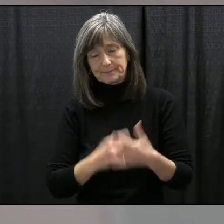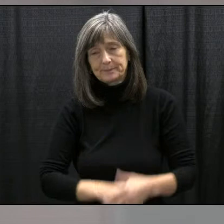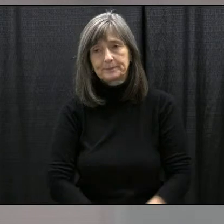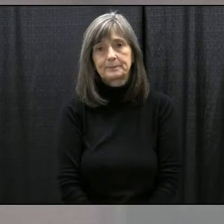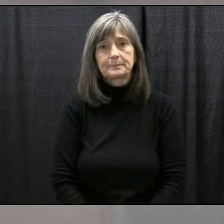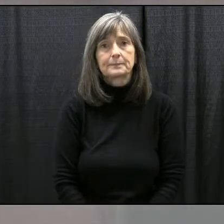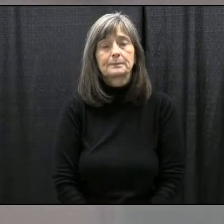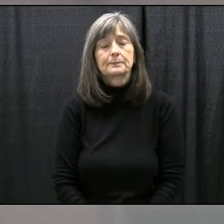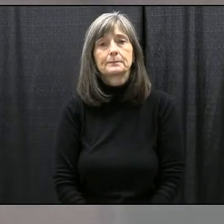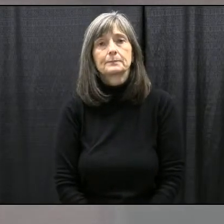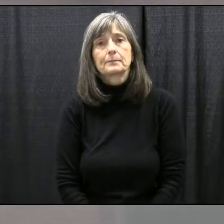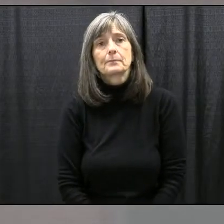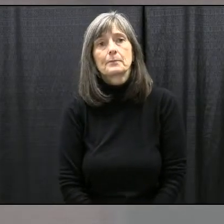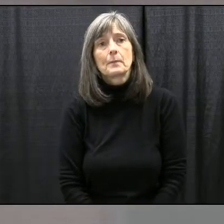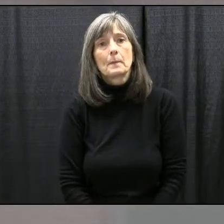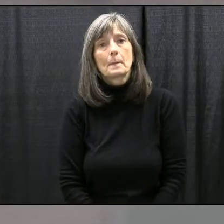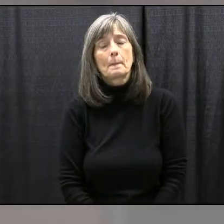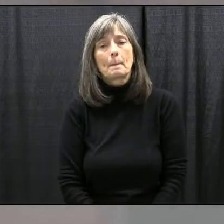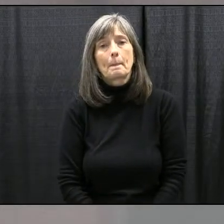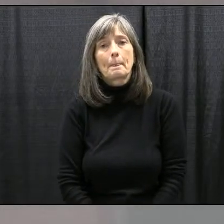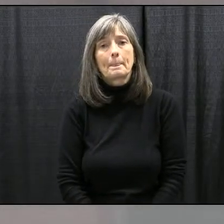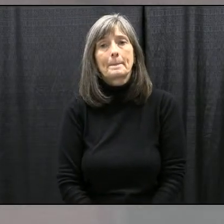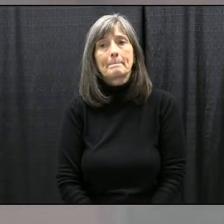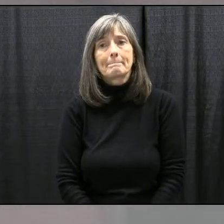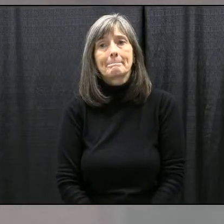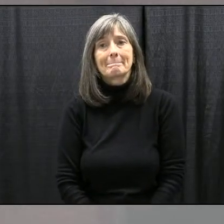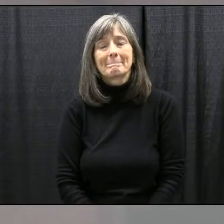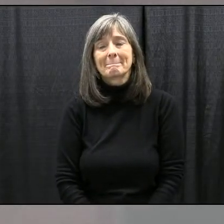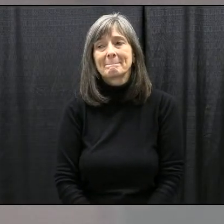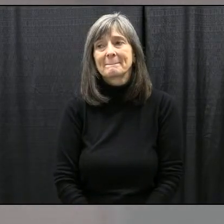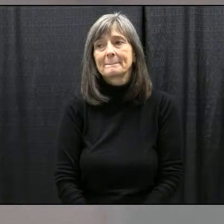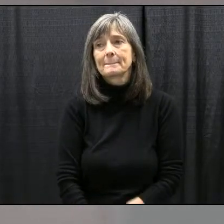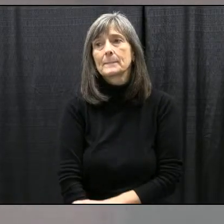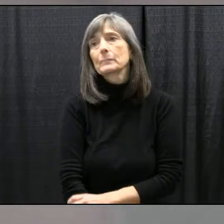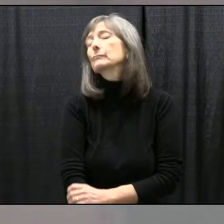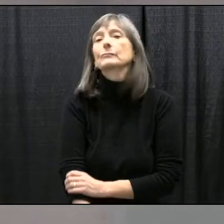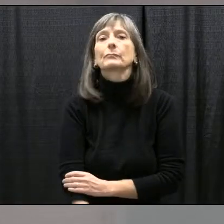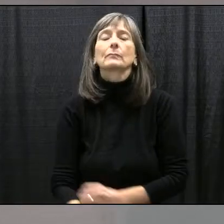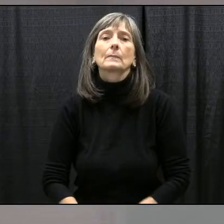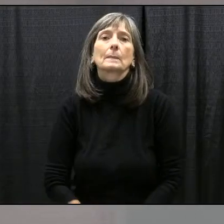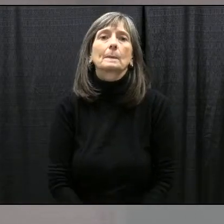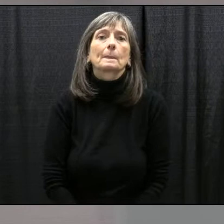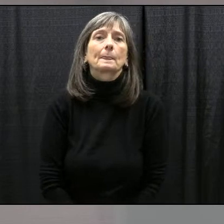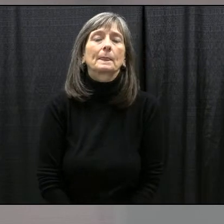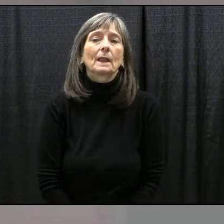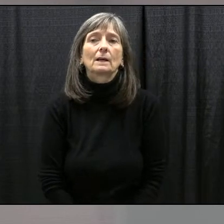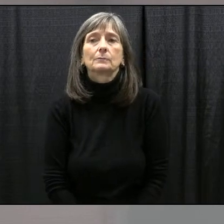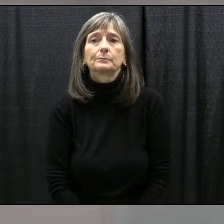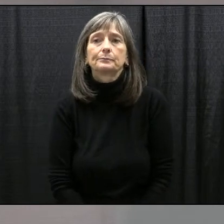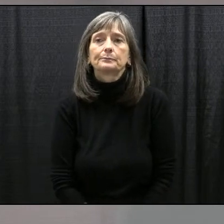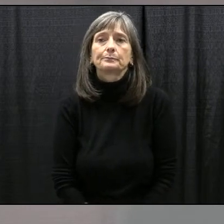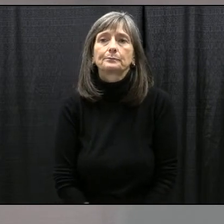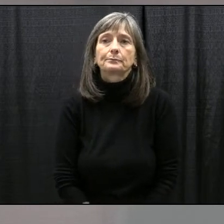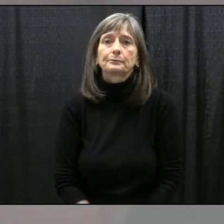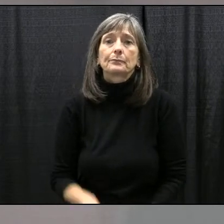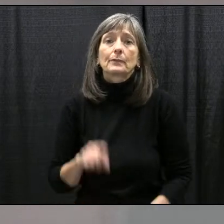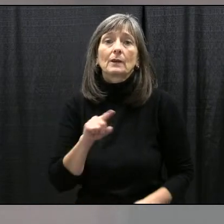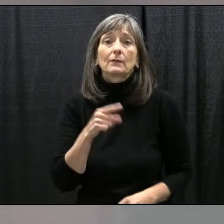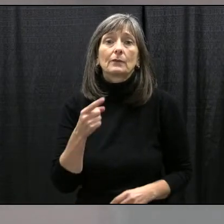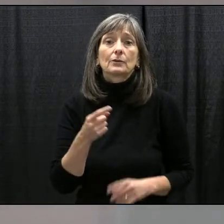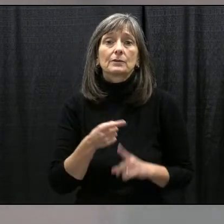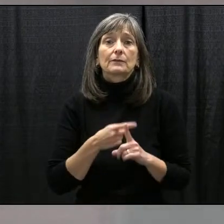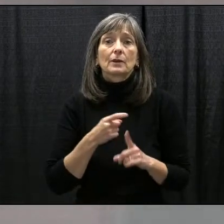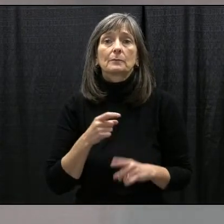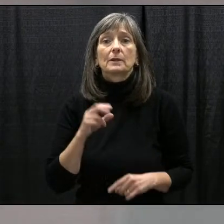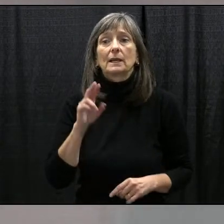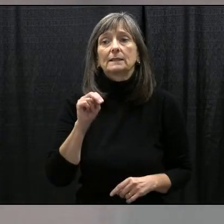question and 1 follow-up. Following this, there will be a final round where each reporter will have the opportunity to ask 1 final question. Our first questions are from